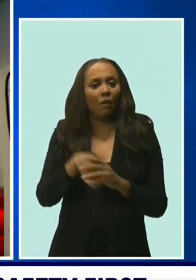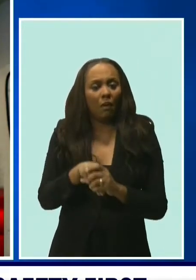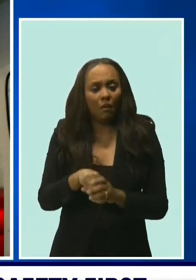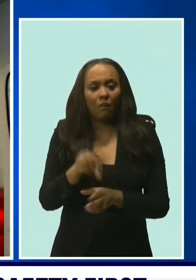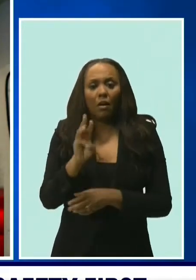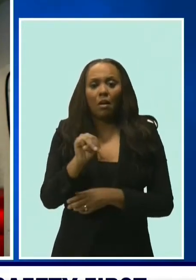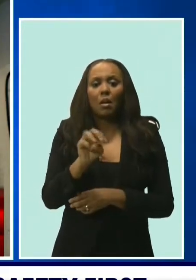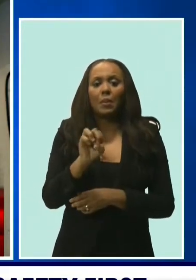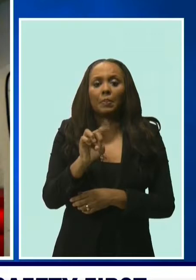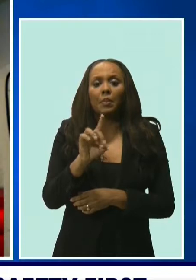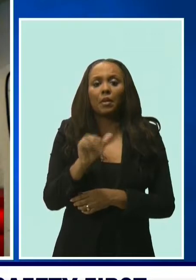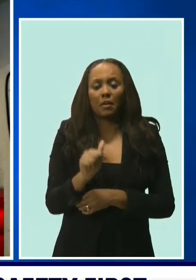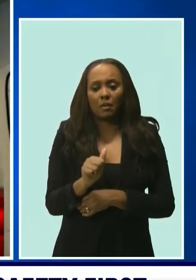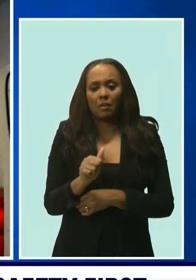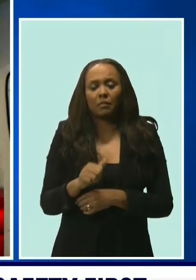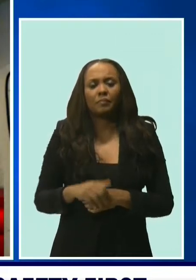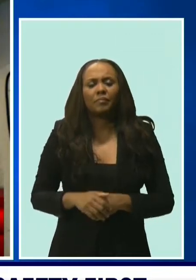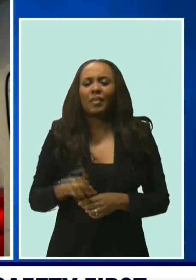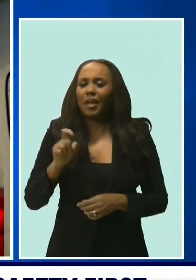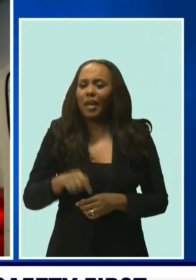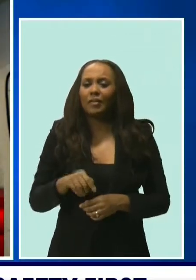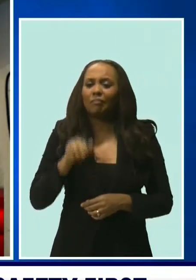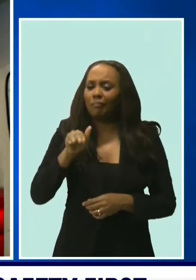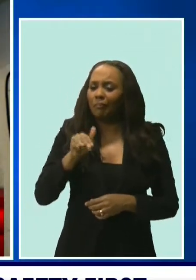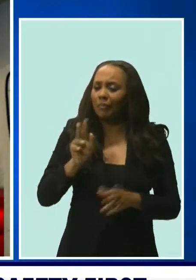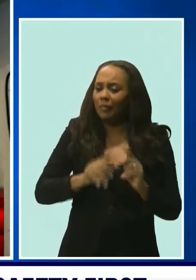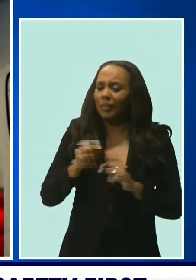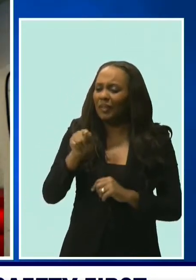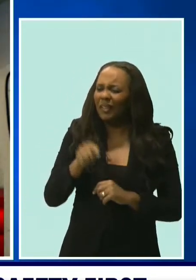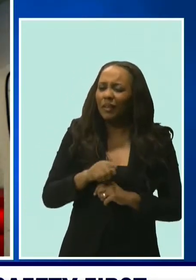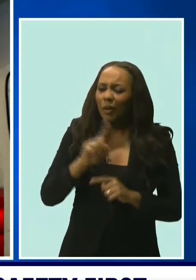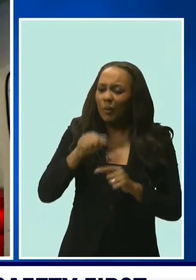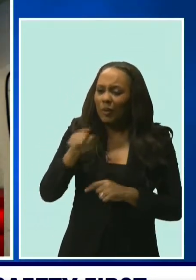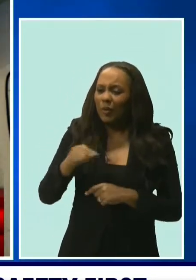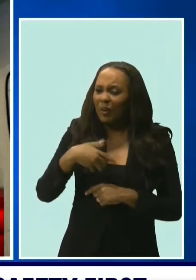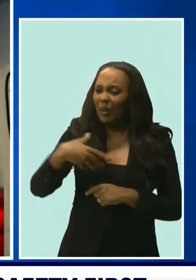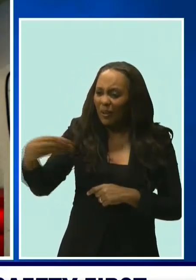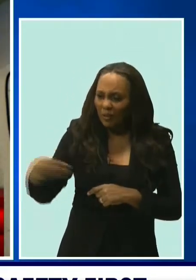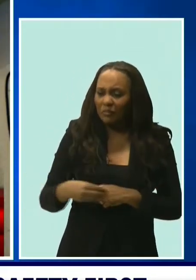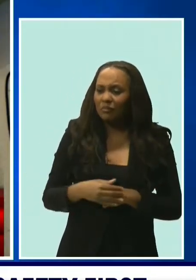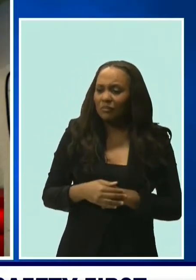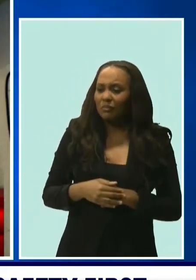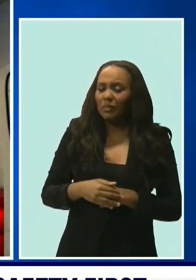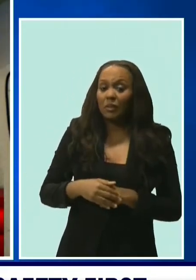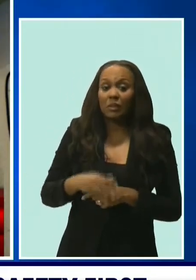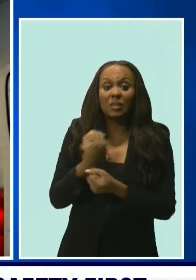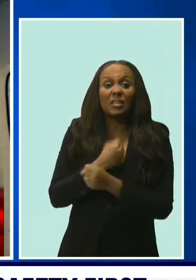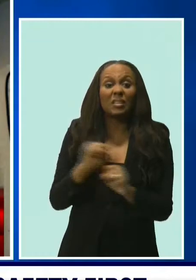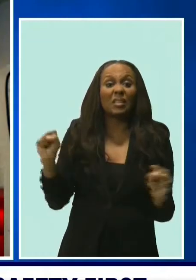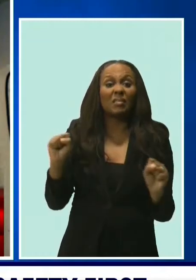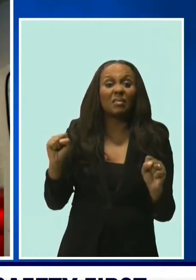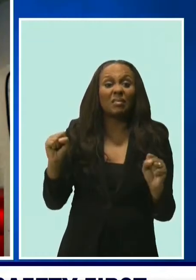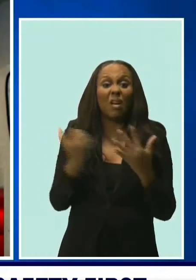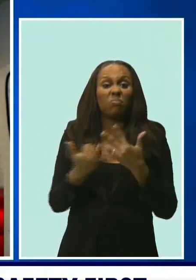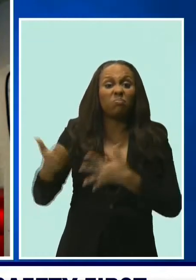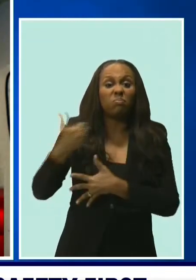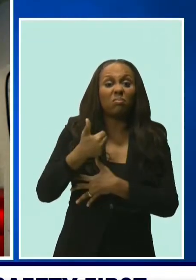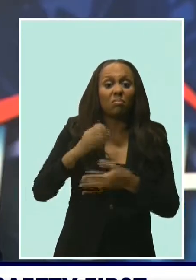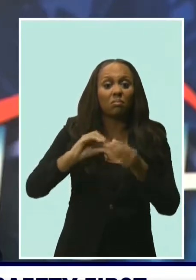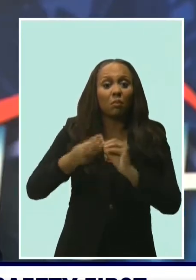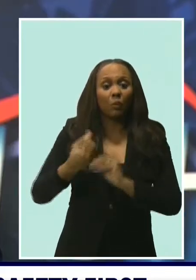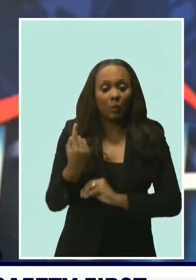Minister, Barbados welcomes all. The people that want to put us in a box that will allow people to be